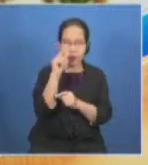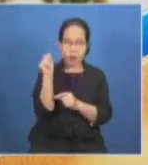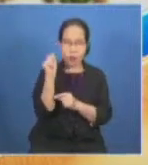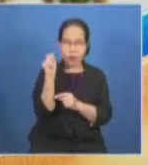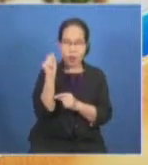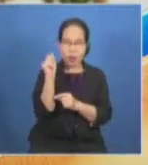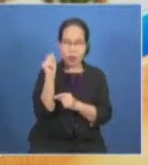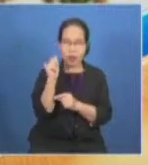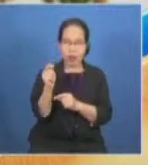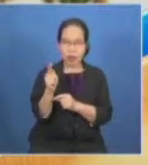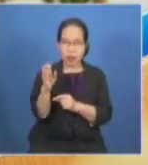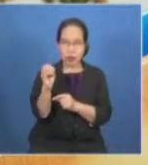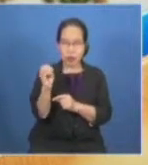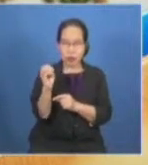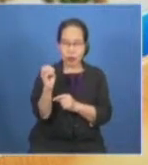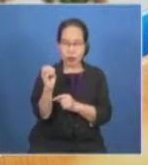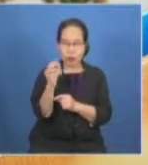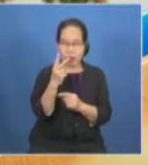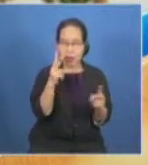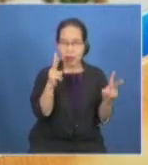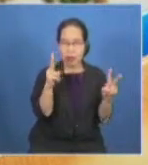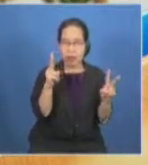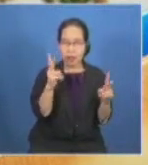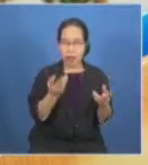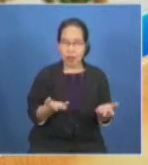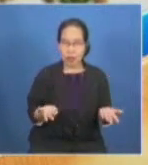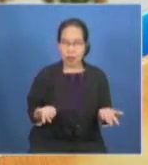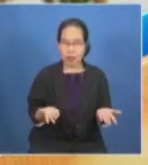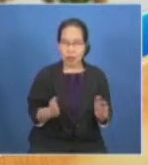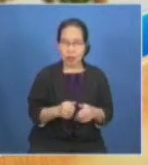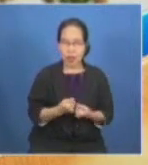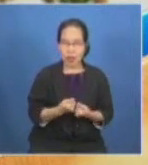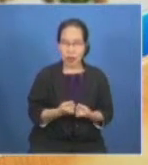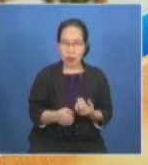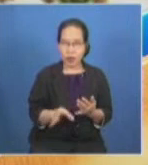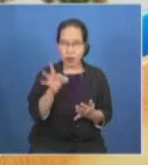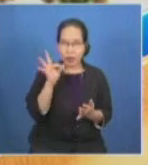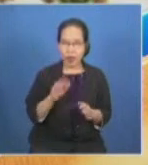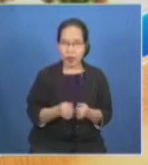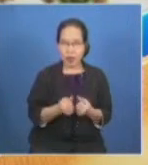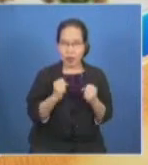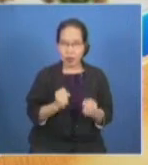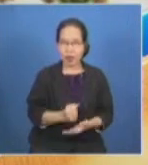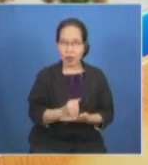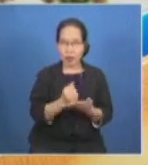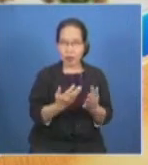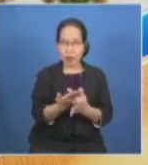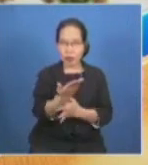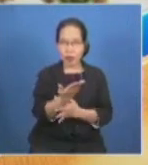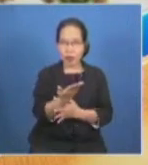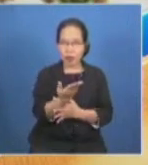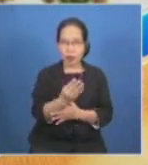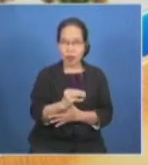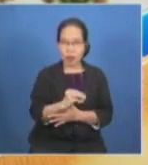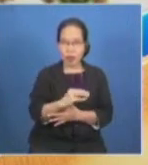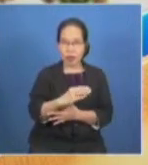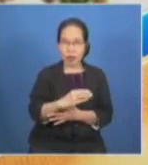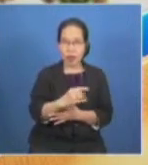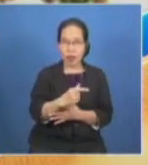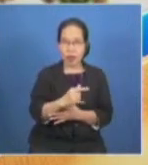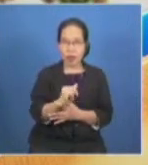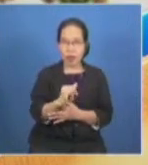Joshua Antonio, to find out what way we can be of help